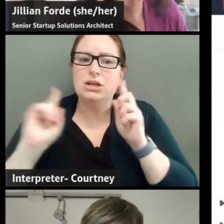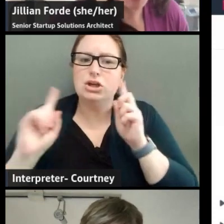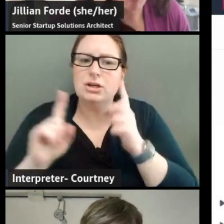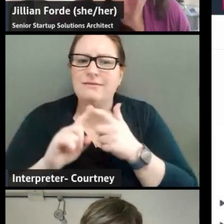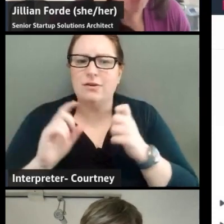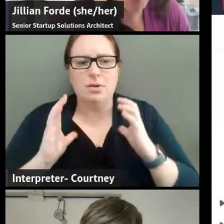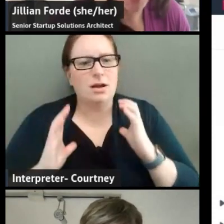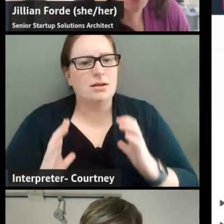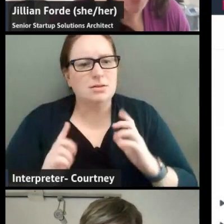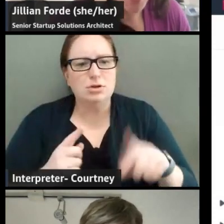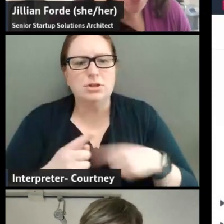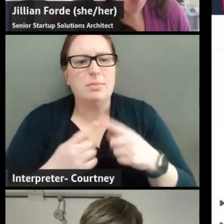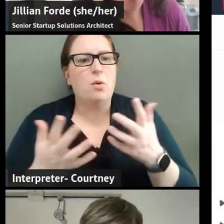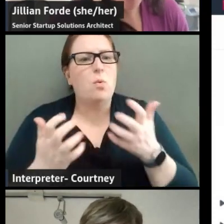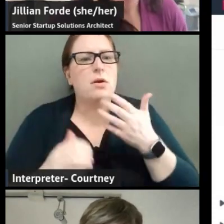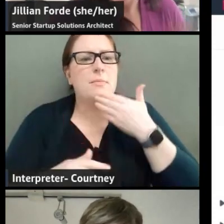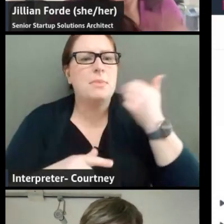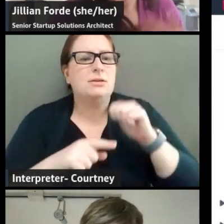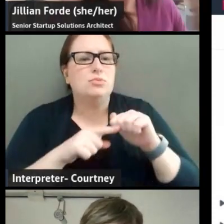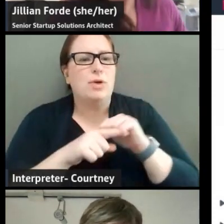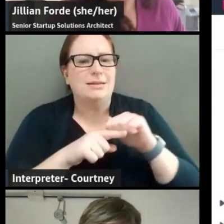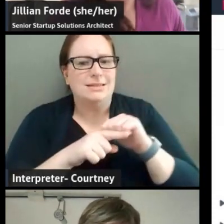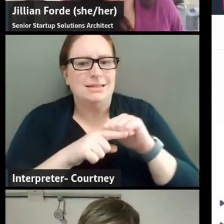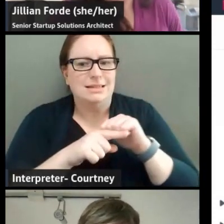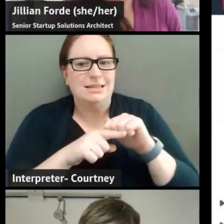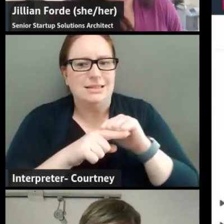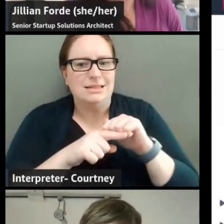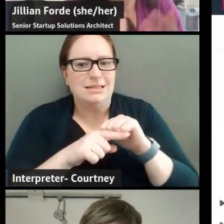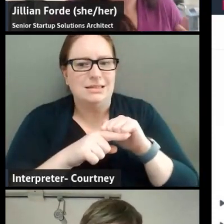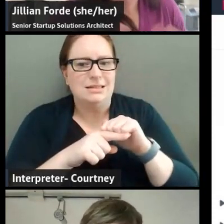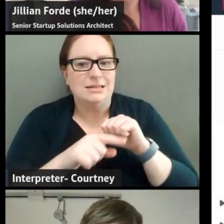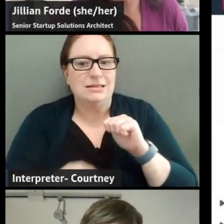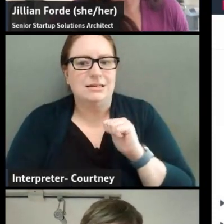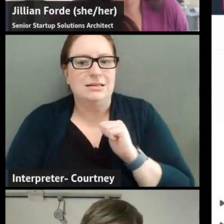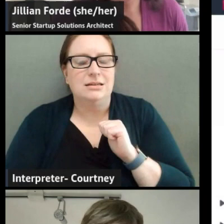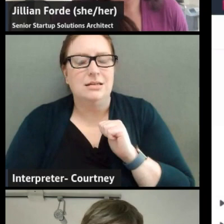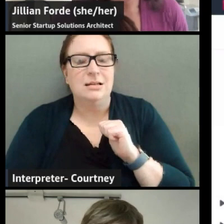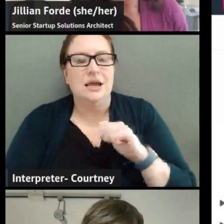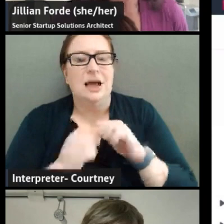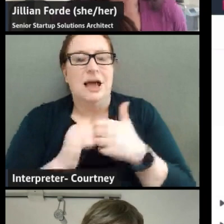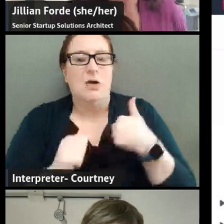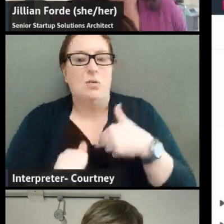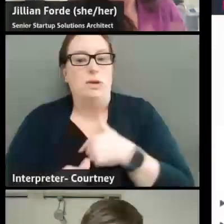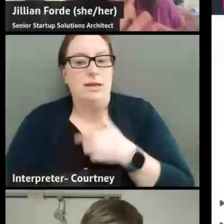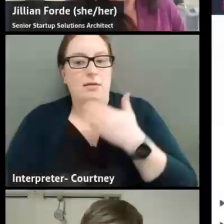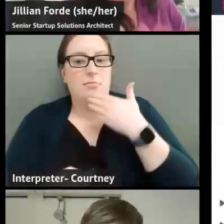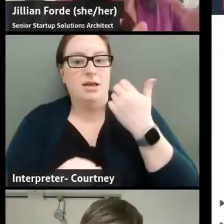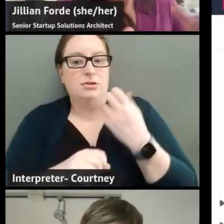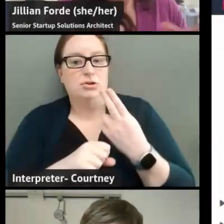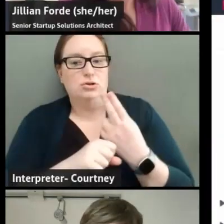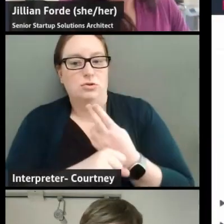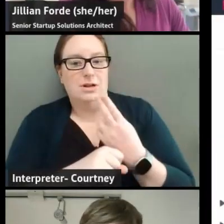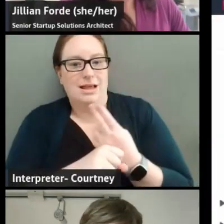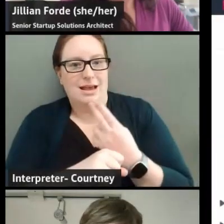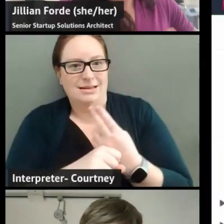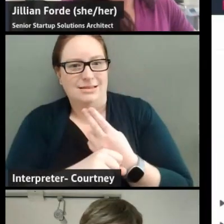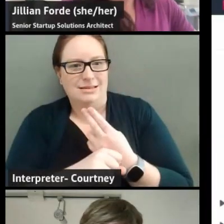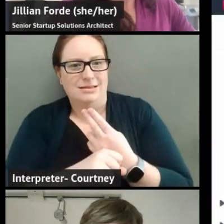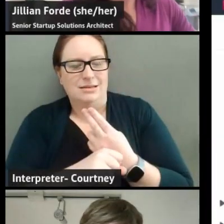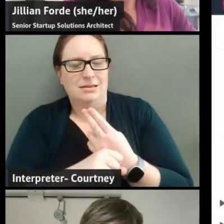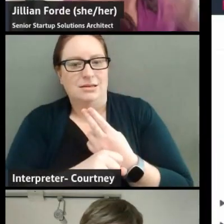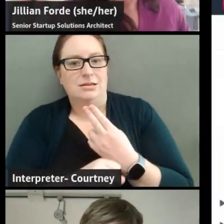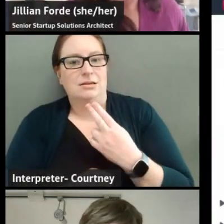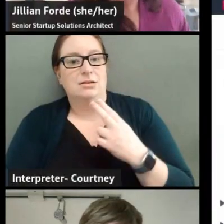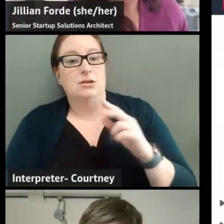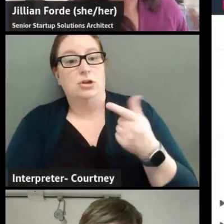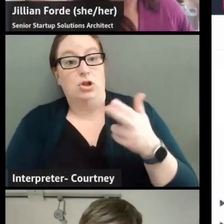wanting some best practices and how we can really help them be able to best utilize Glue with